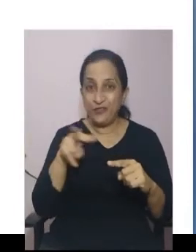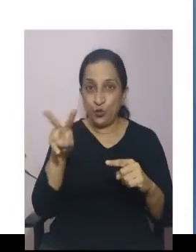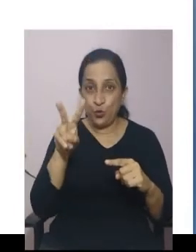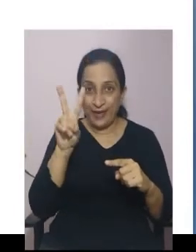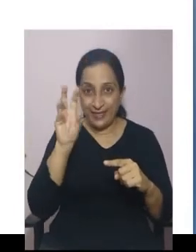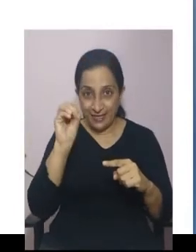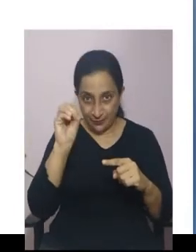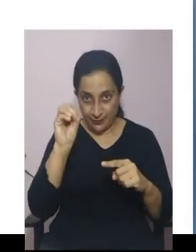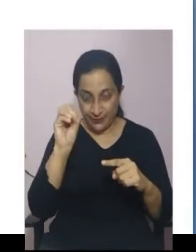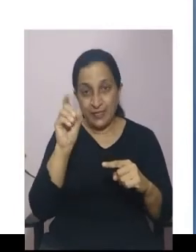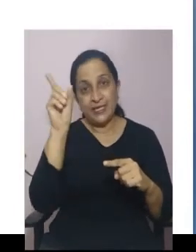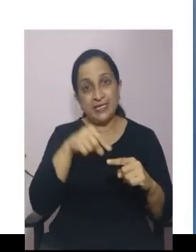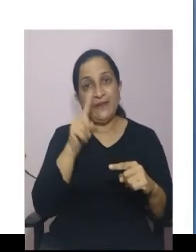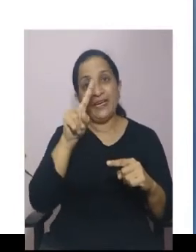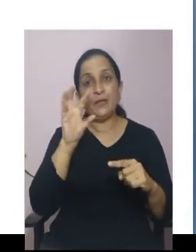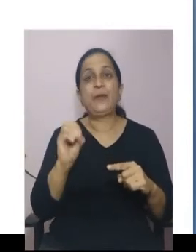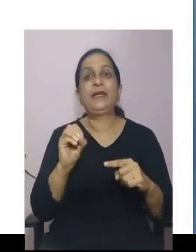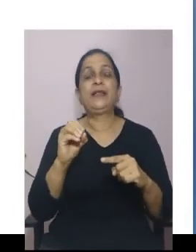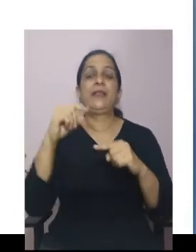20, it will be